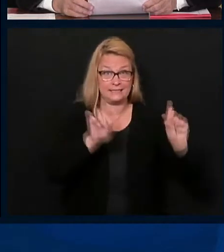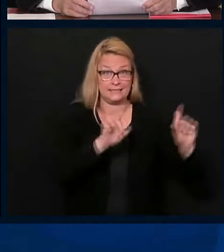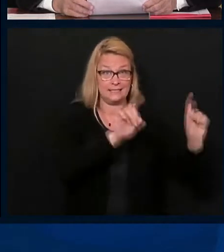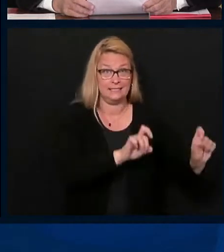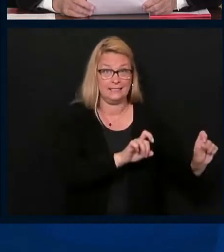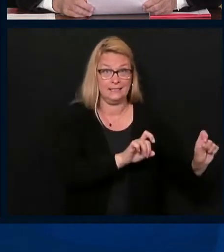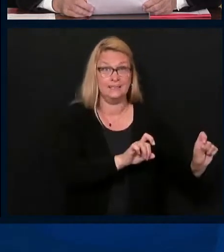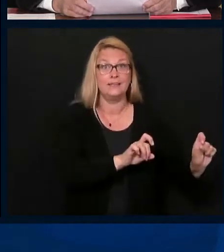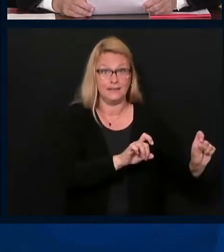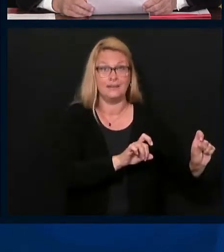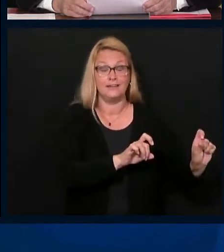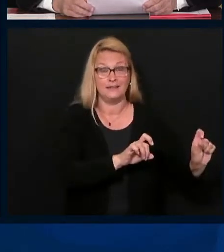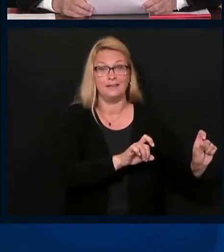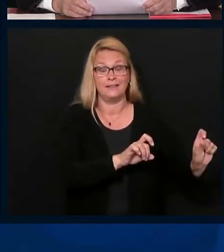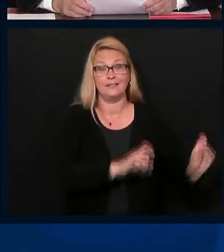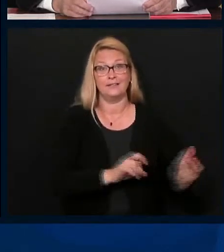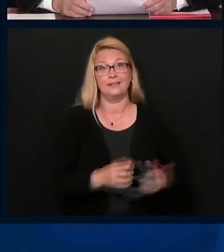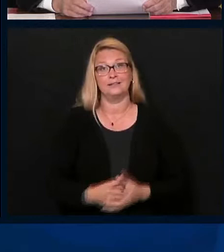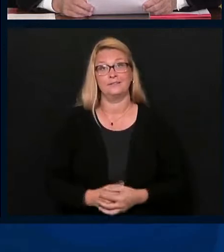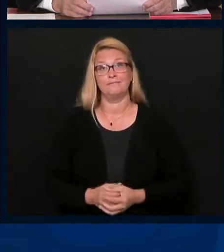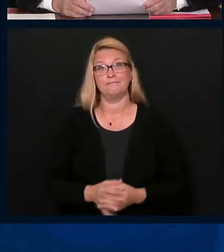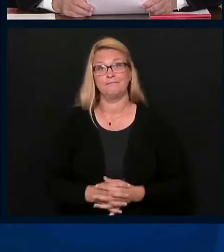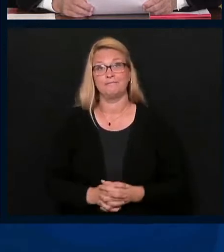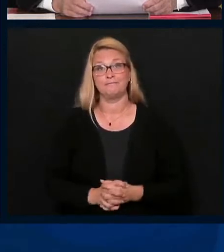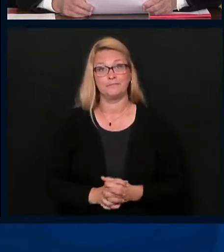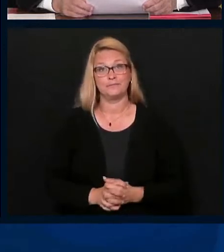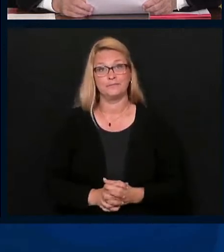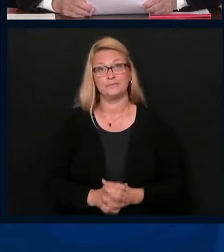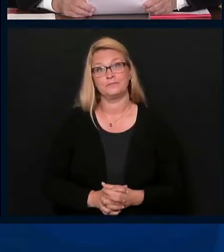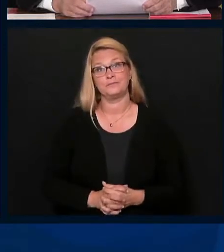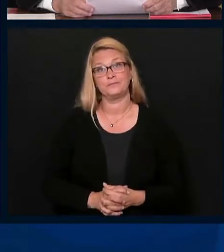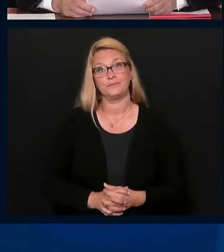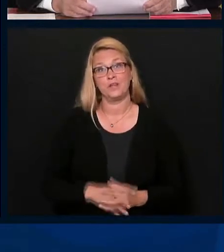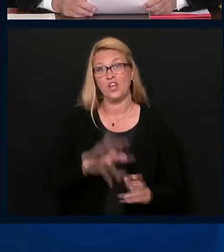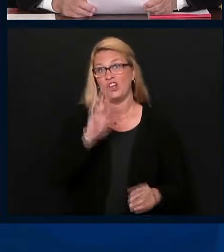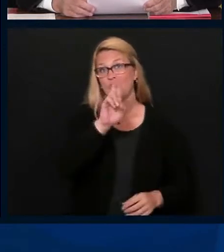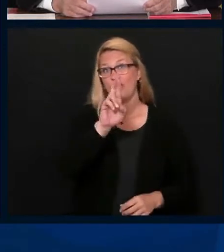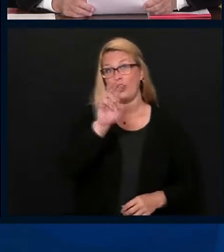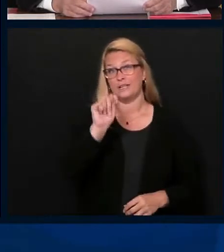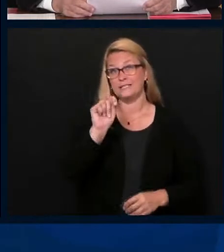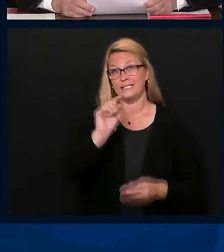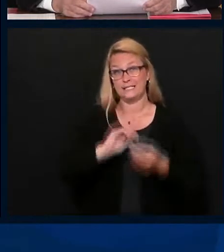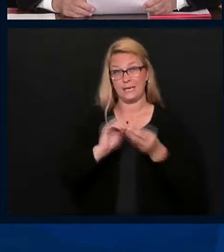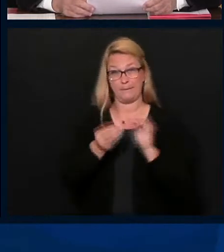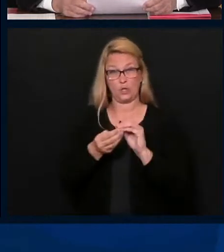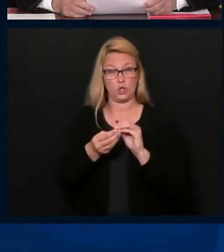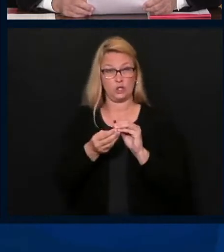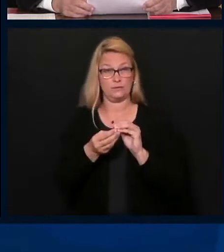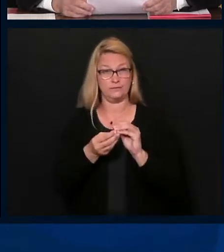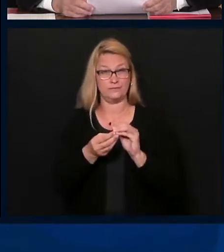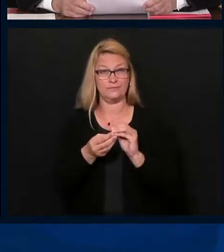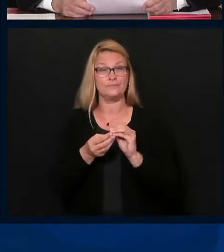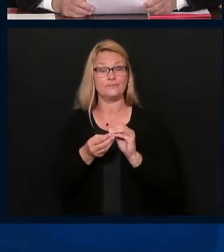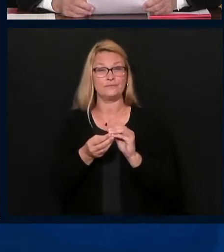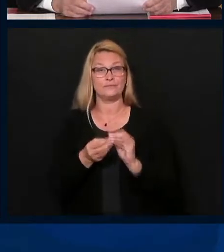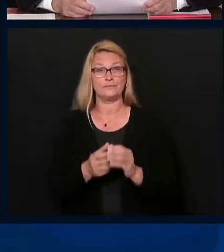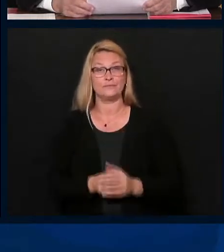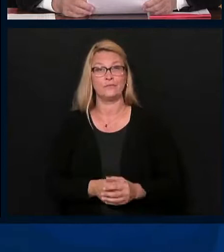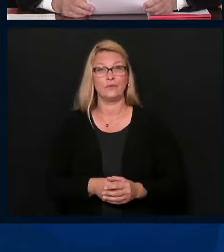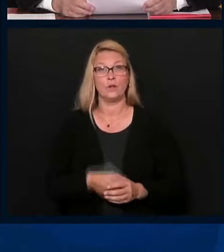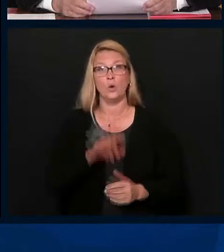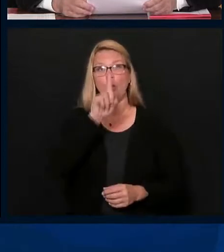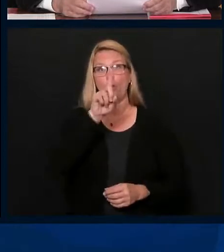test. Now, our RT number or our reproduction number is